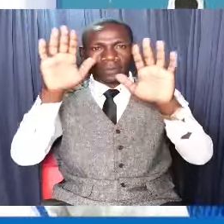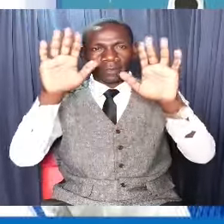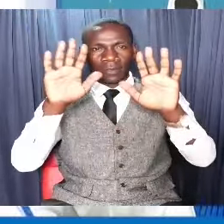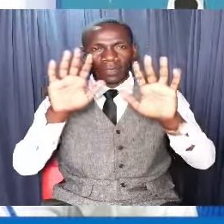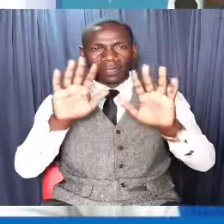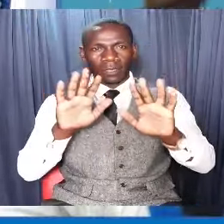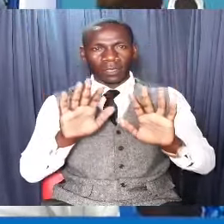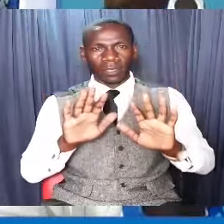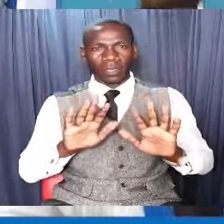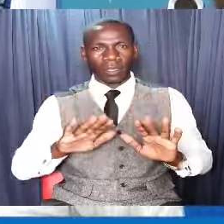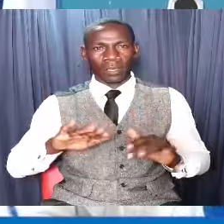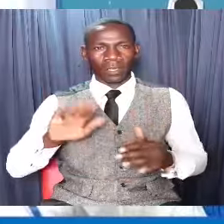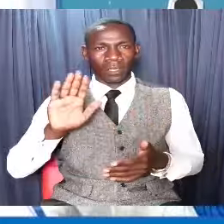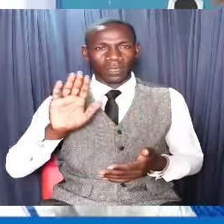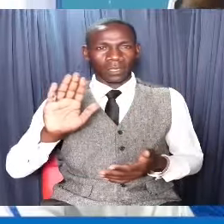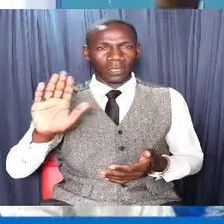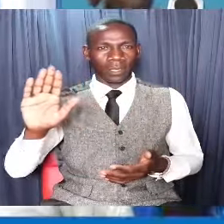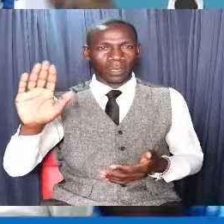Kimwamini yeye anaweza.